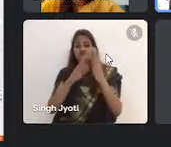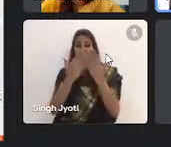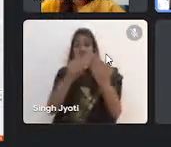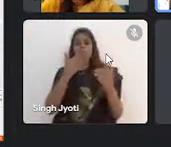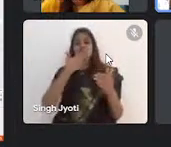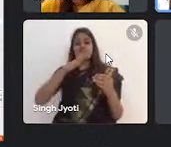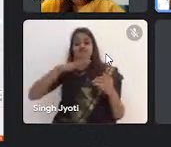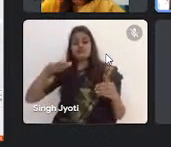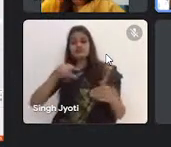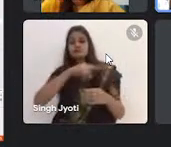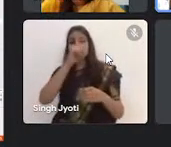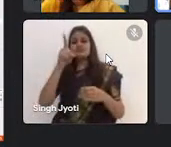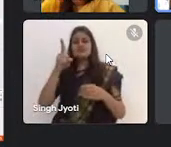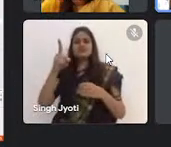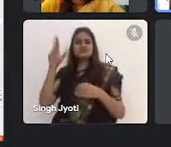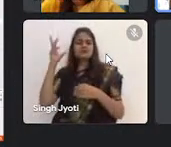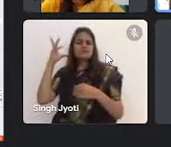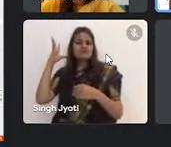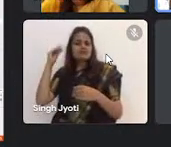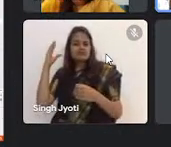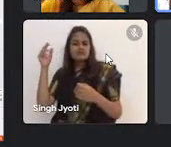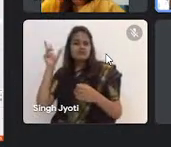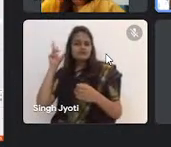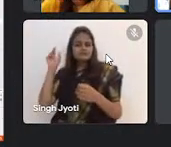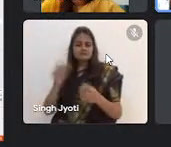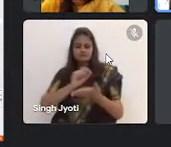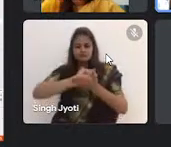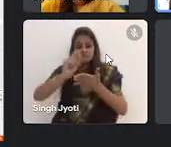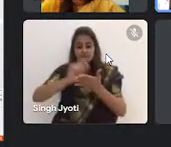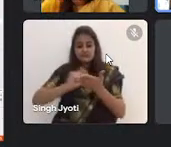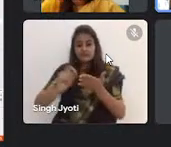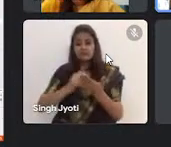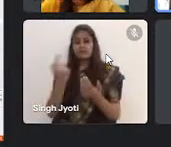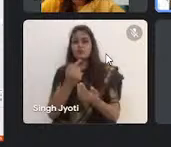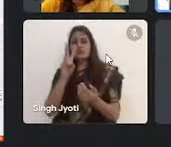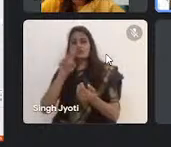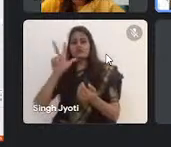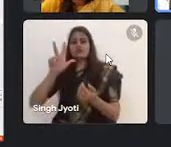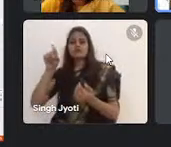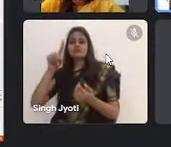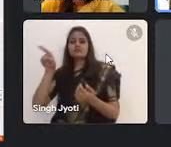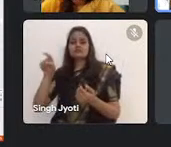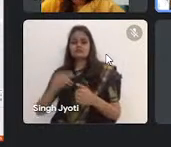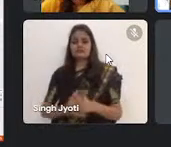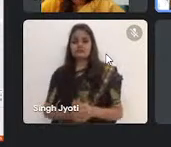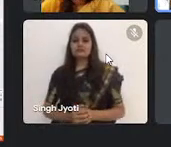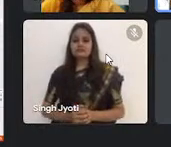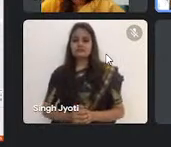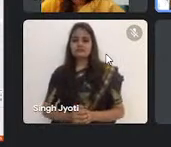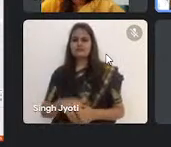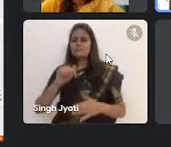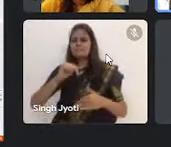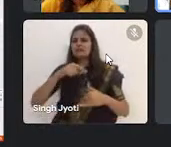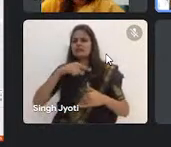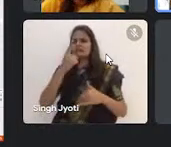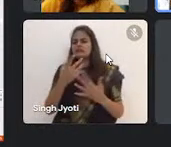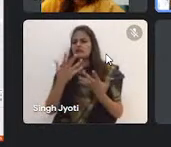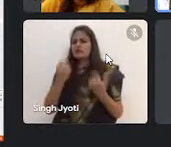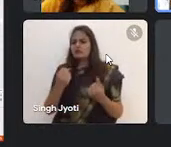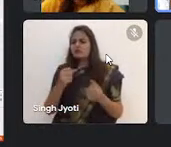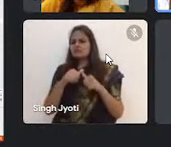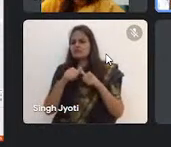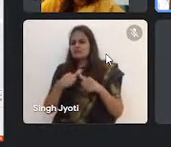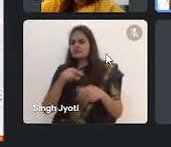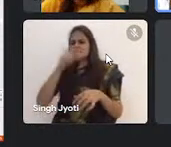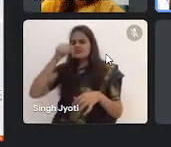students in writing. So as I've given you the answer as to why this is so, but just I think dwell on